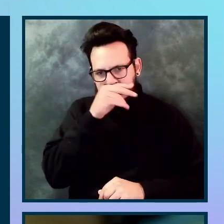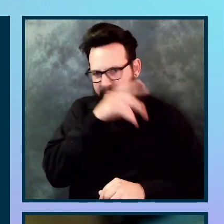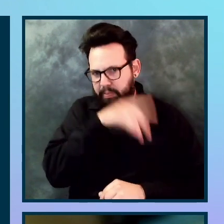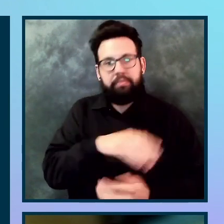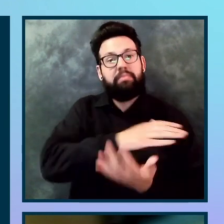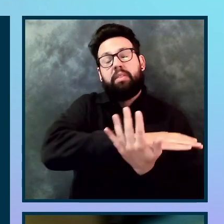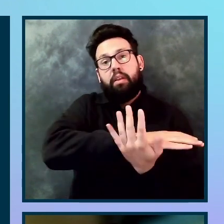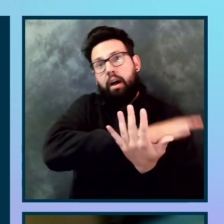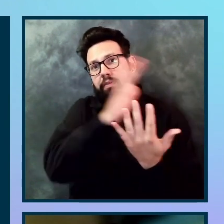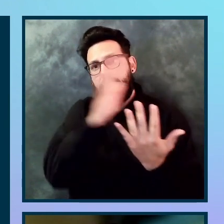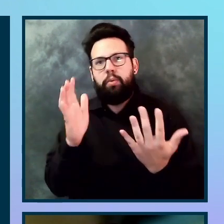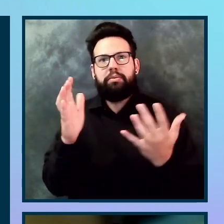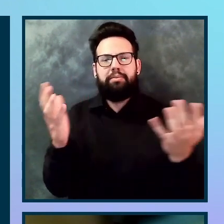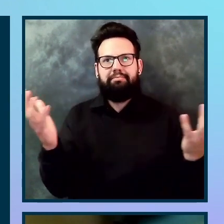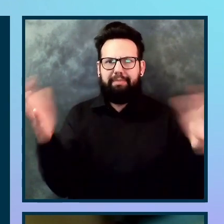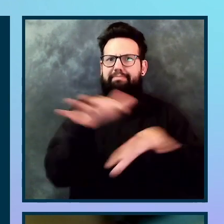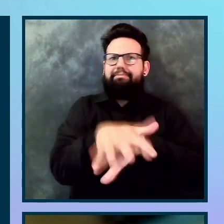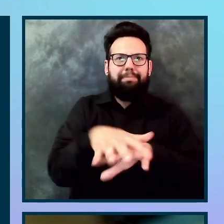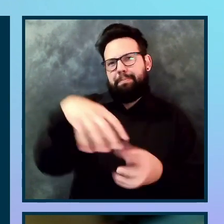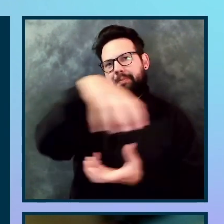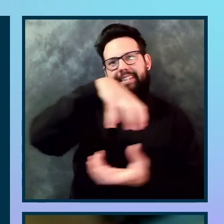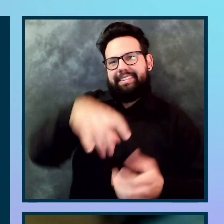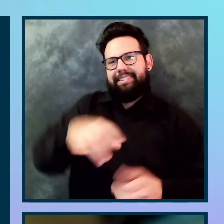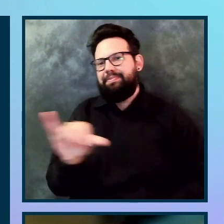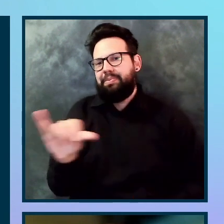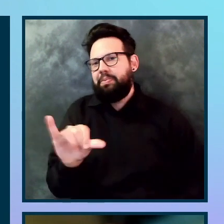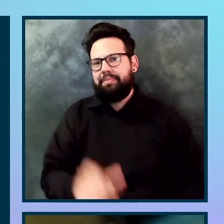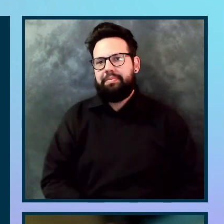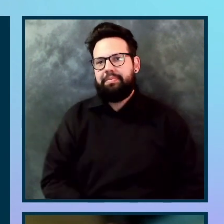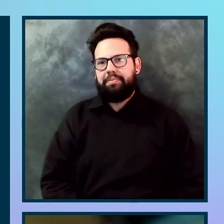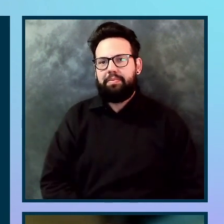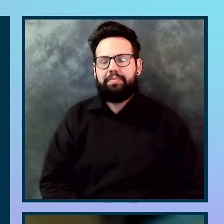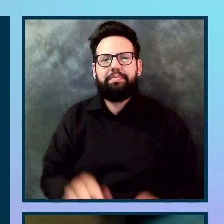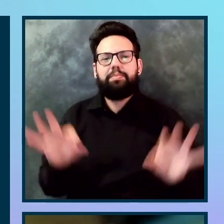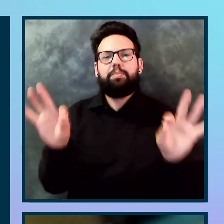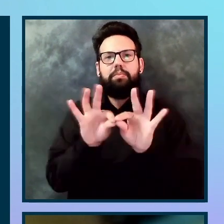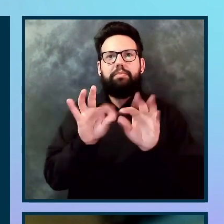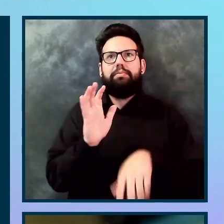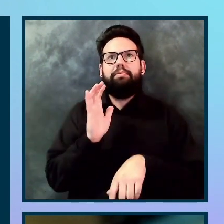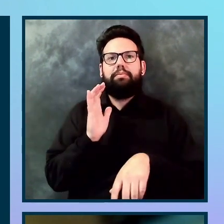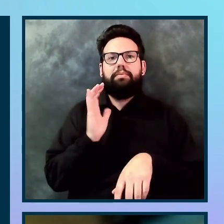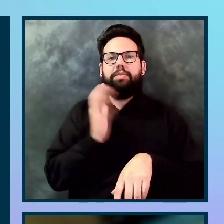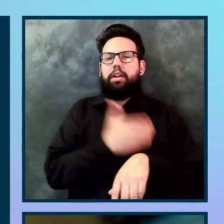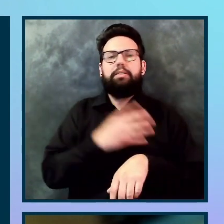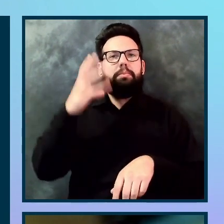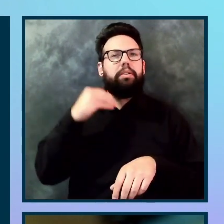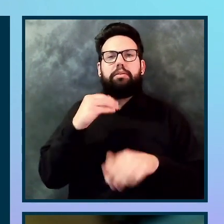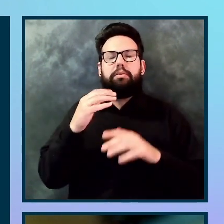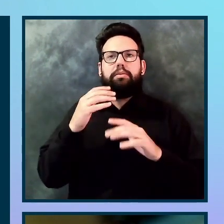together. So we want to make sure that we are making our experiences as accessible as we